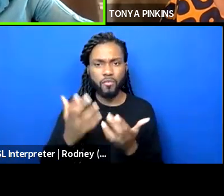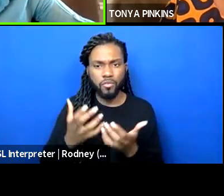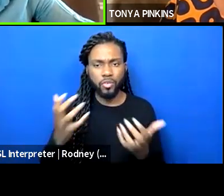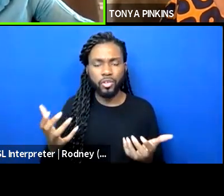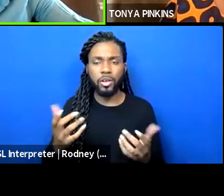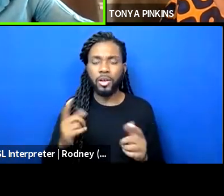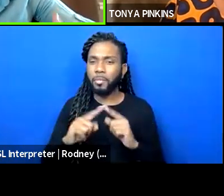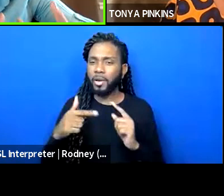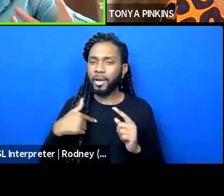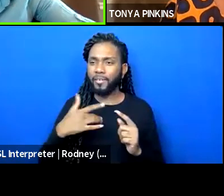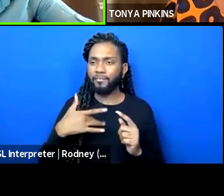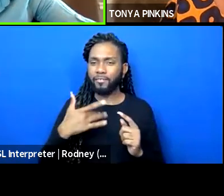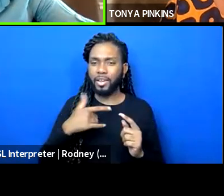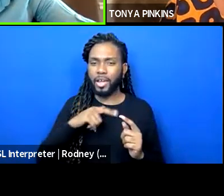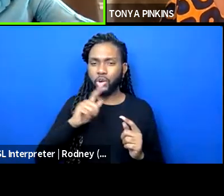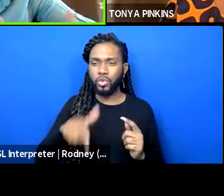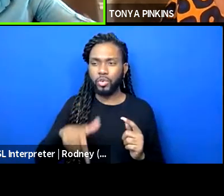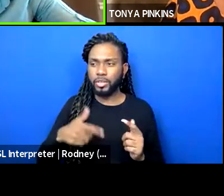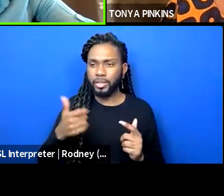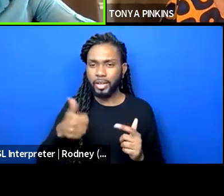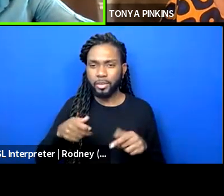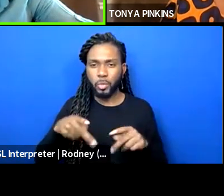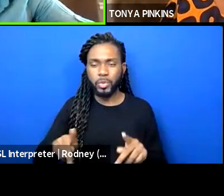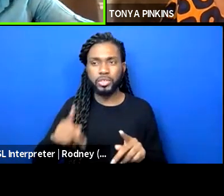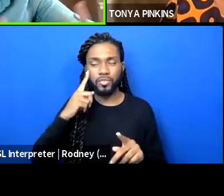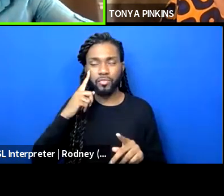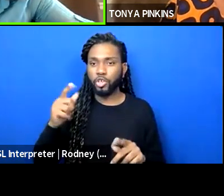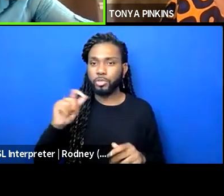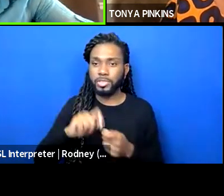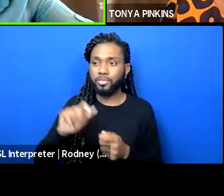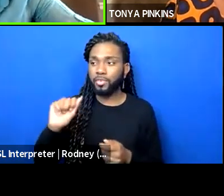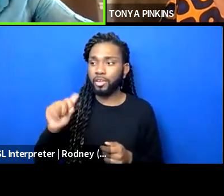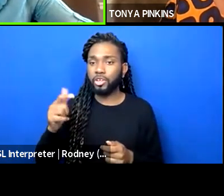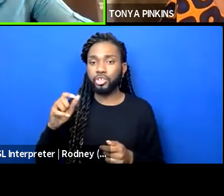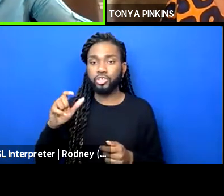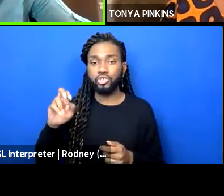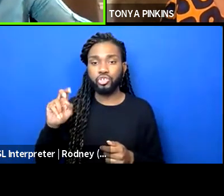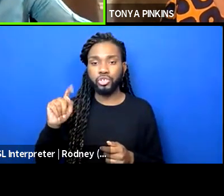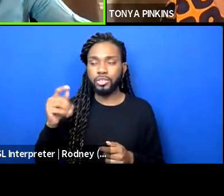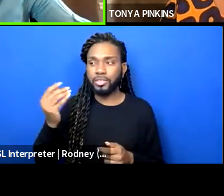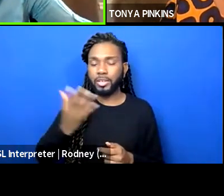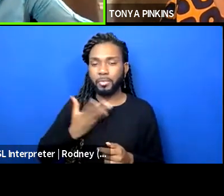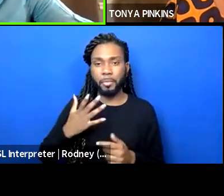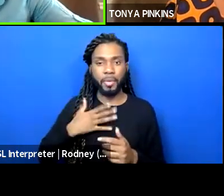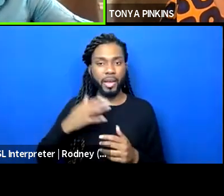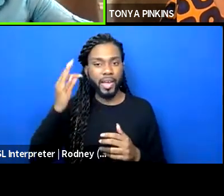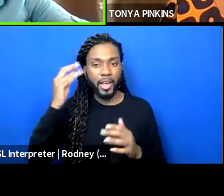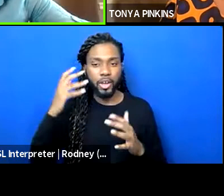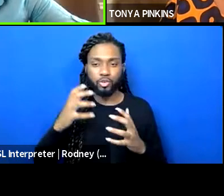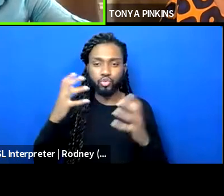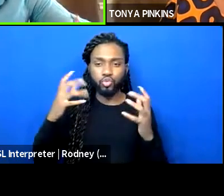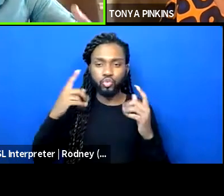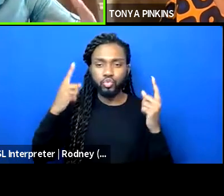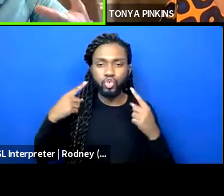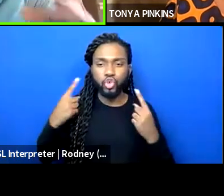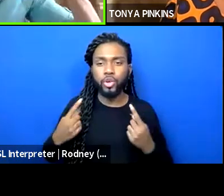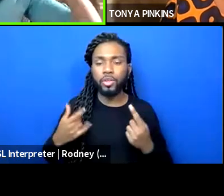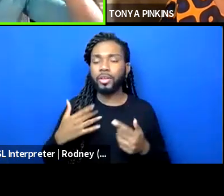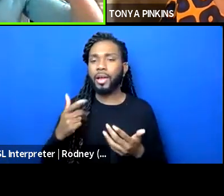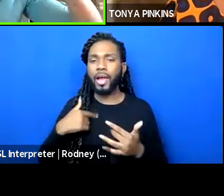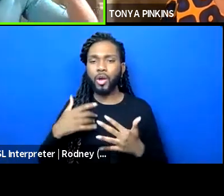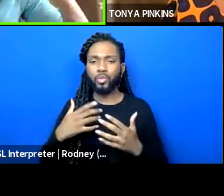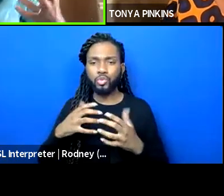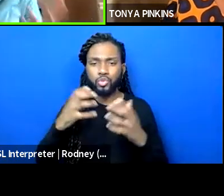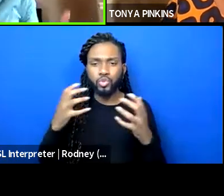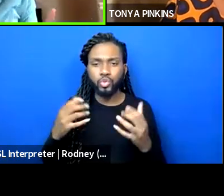permission to wait for this agent to tell me, oh, my hair was too curly or I was too skinny or I was too fat. Or I